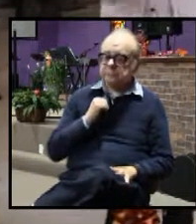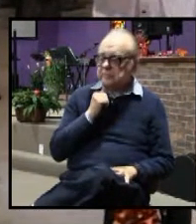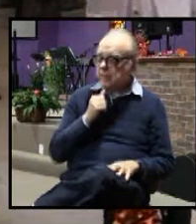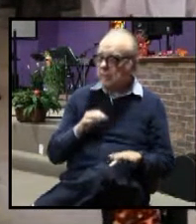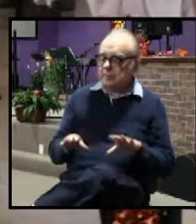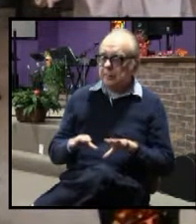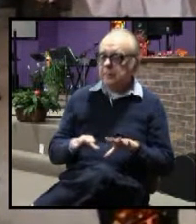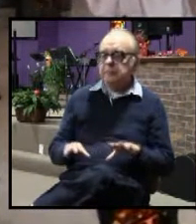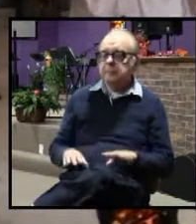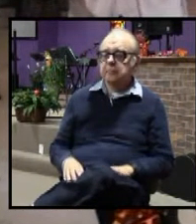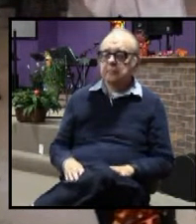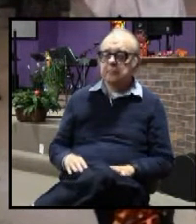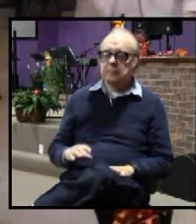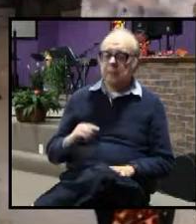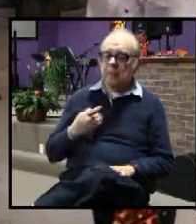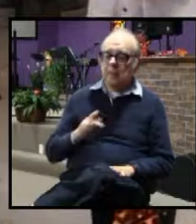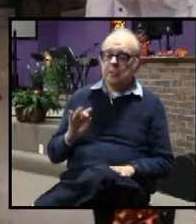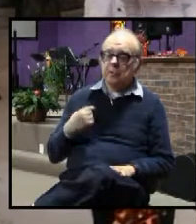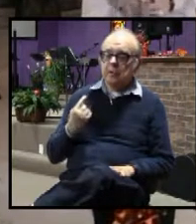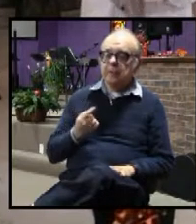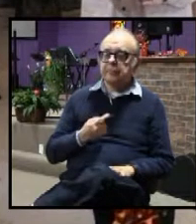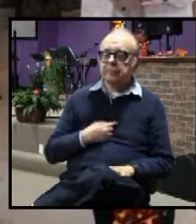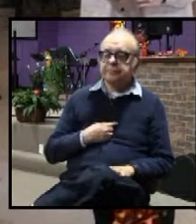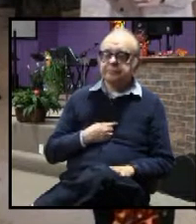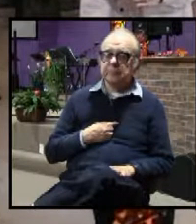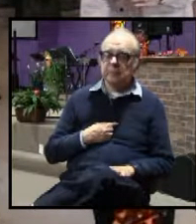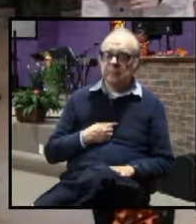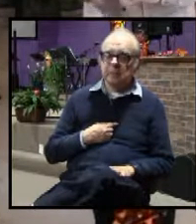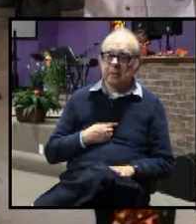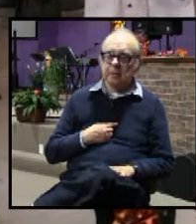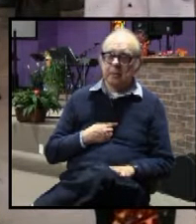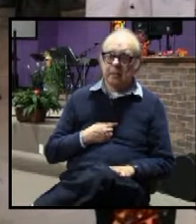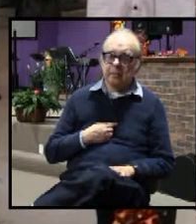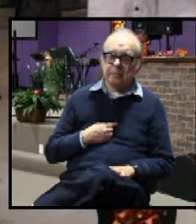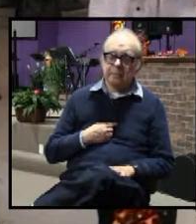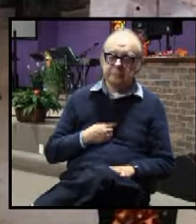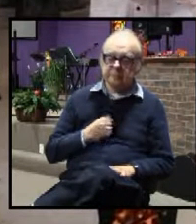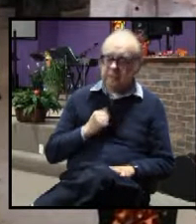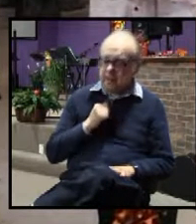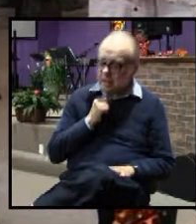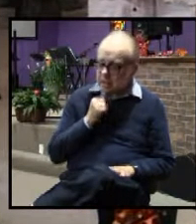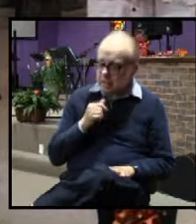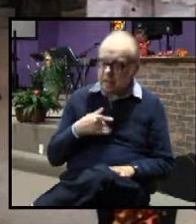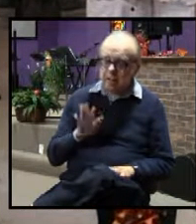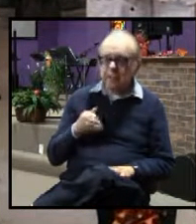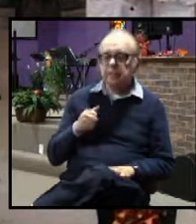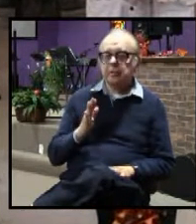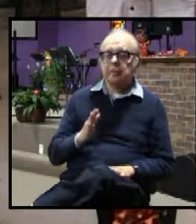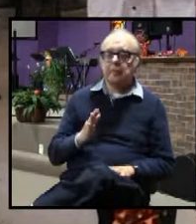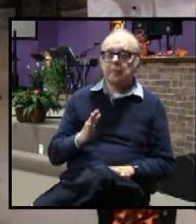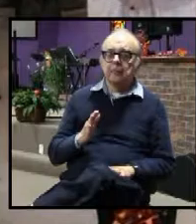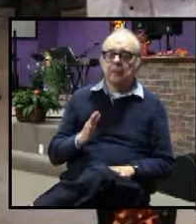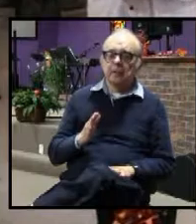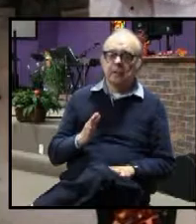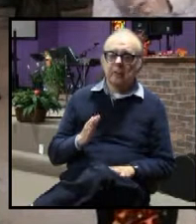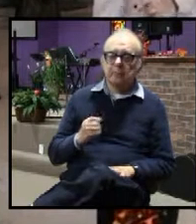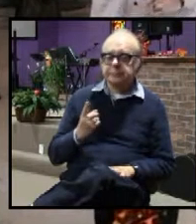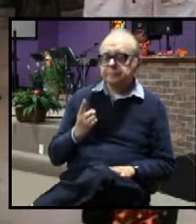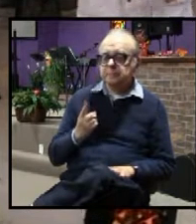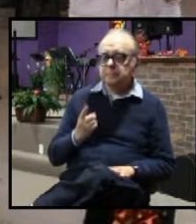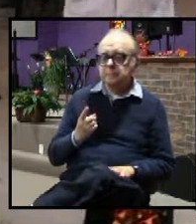Not doing hurts us. Now, it may hurt God in some